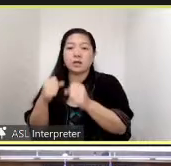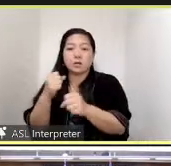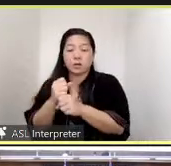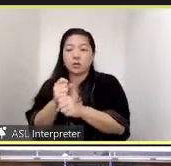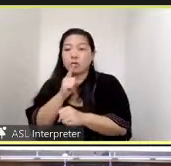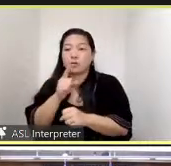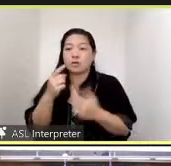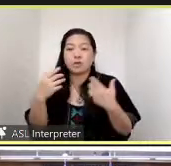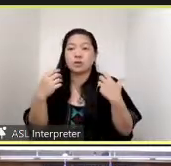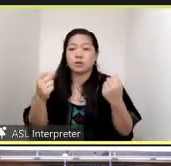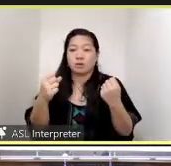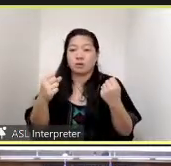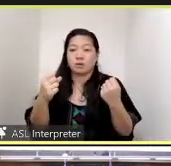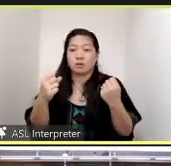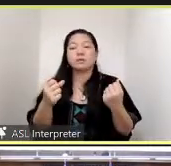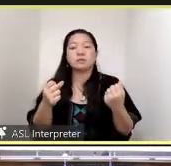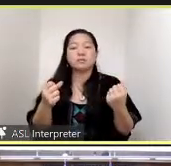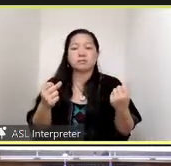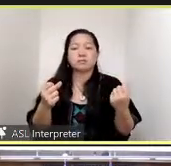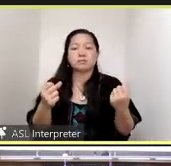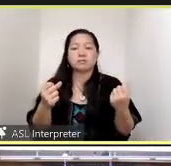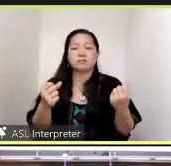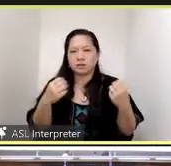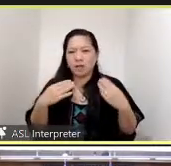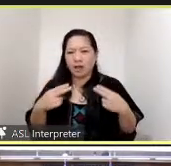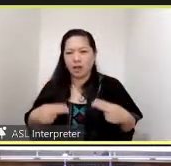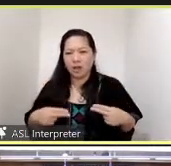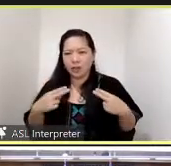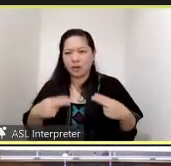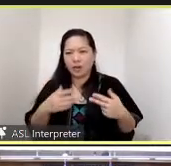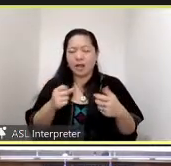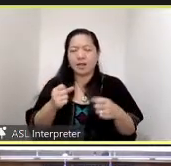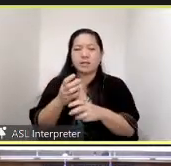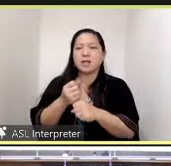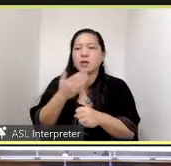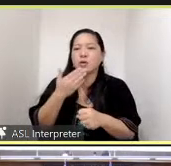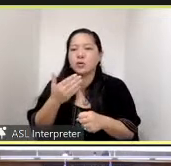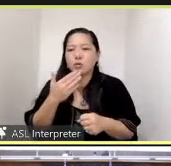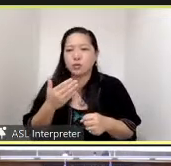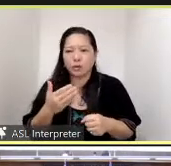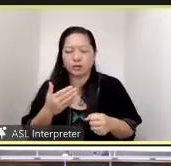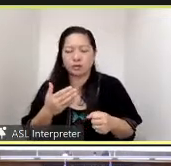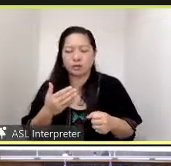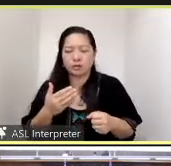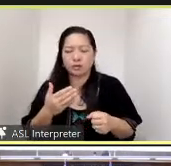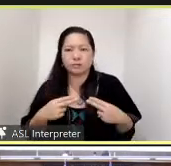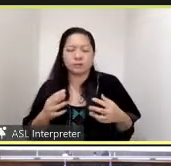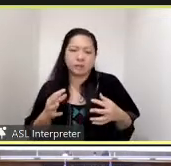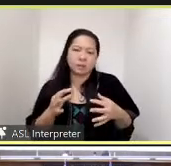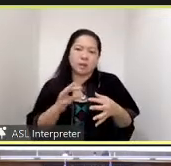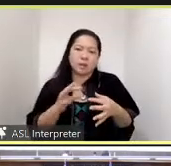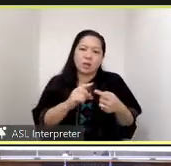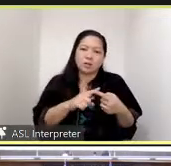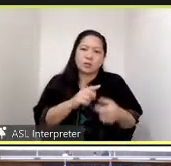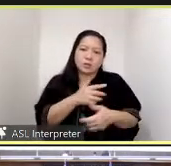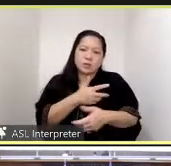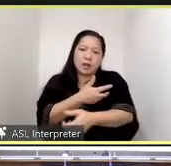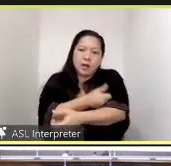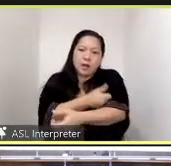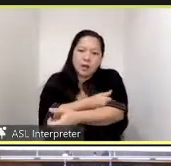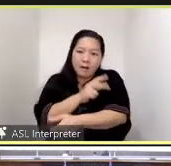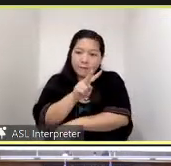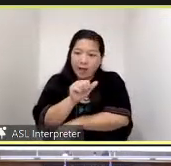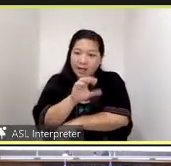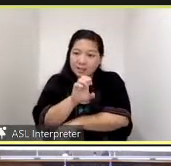strongest immune system, and they take well to the vaccines, correct? But at the end of this